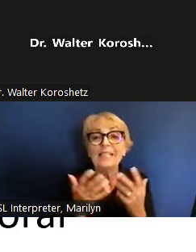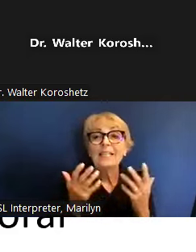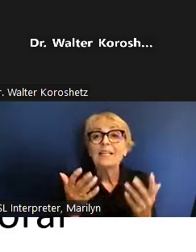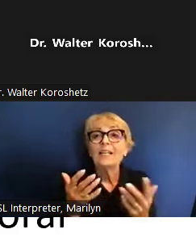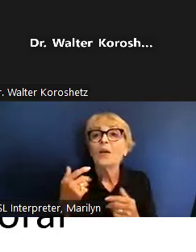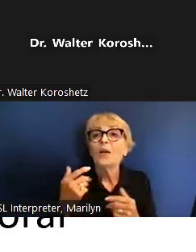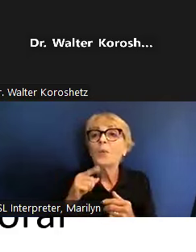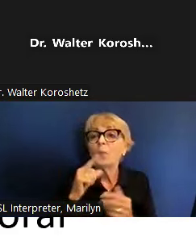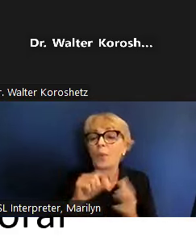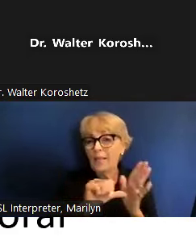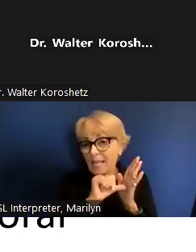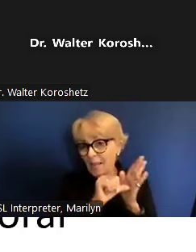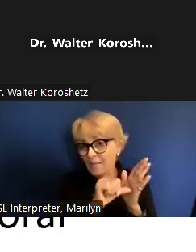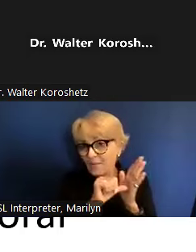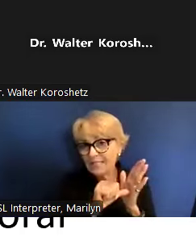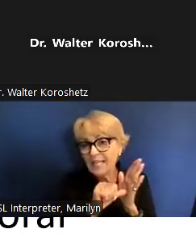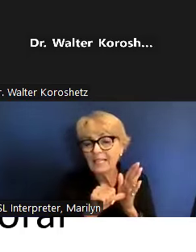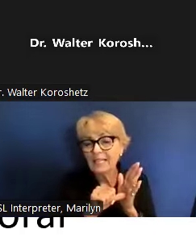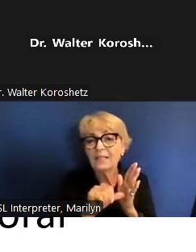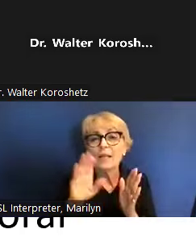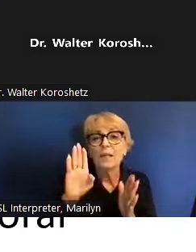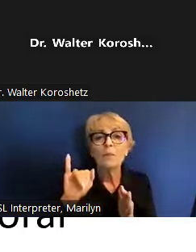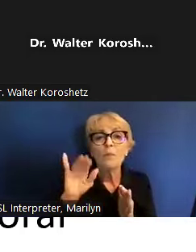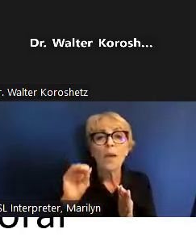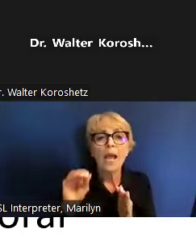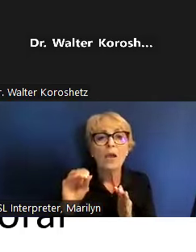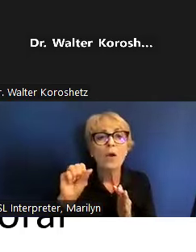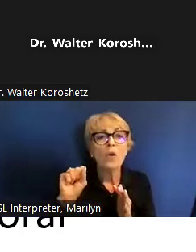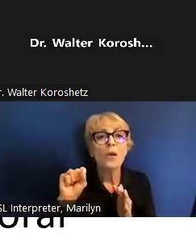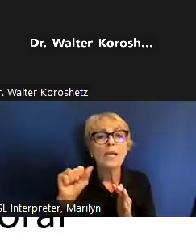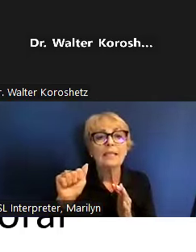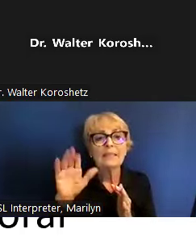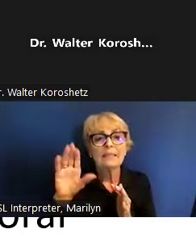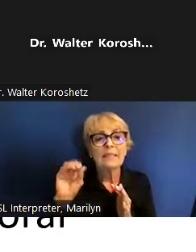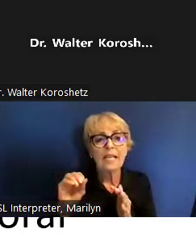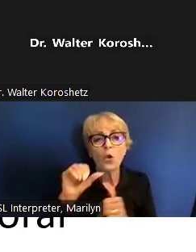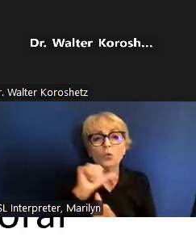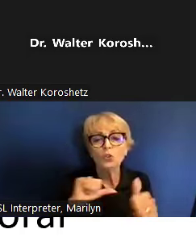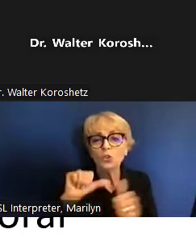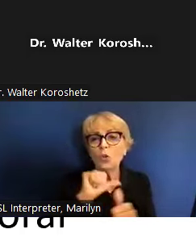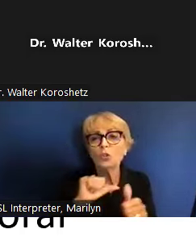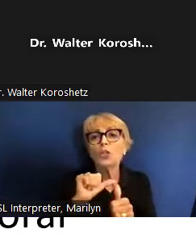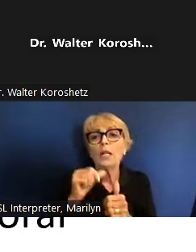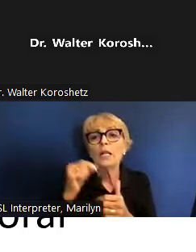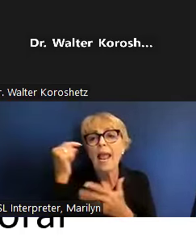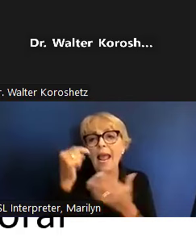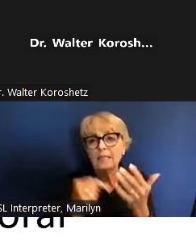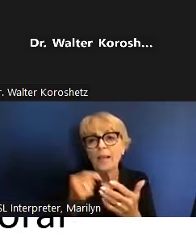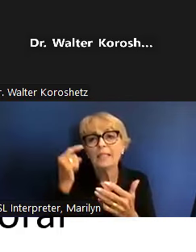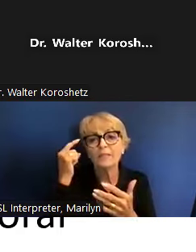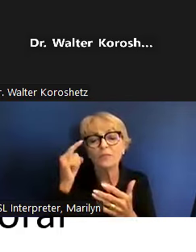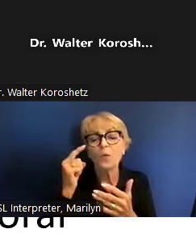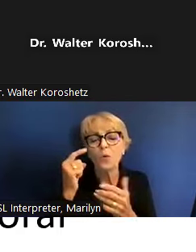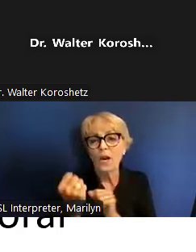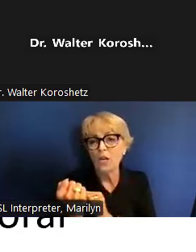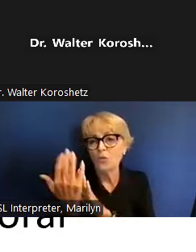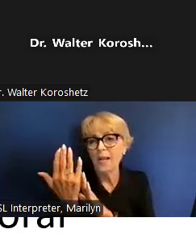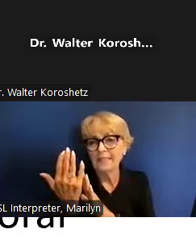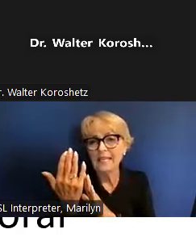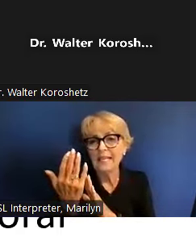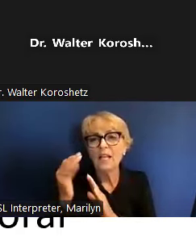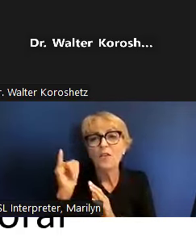really emphasize the biopsychosocial aspects for addressing lingering symptoms. And I'm going